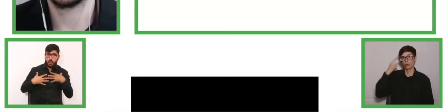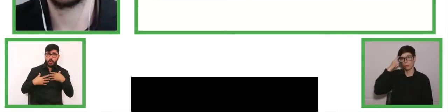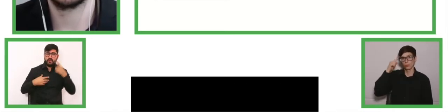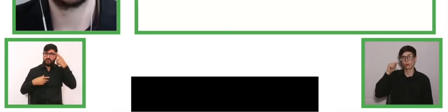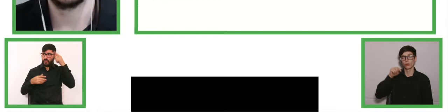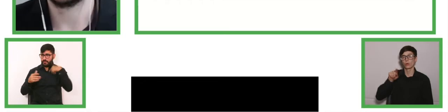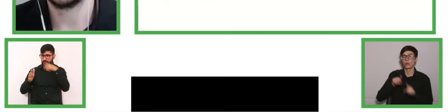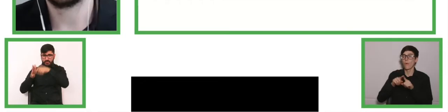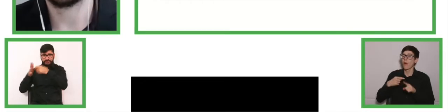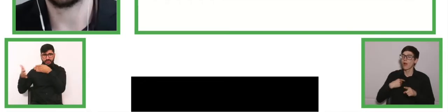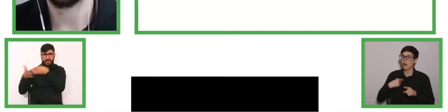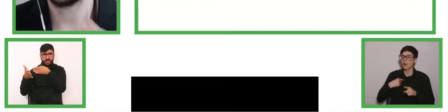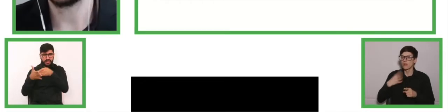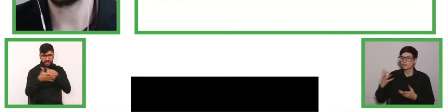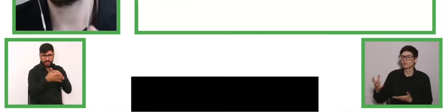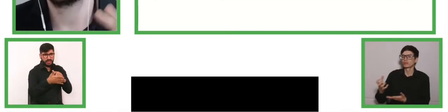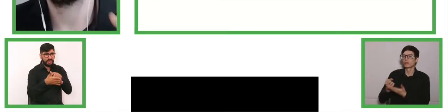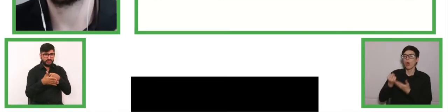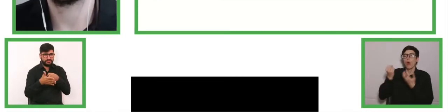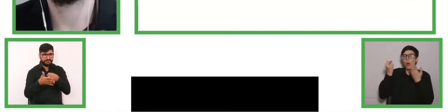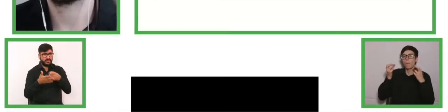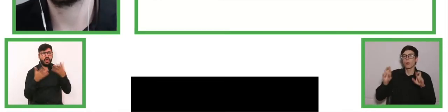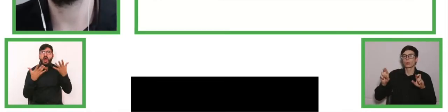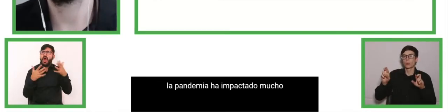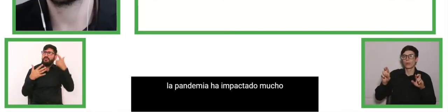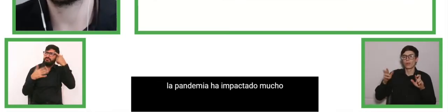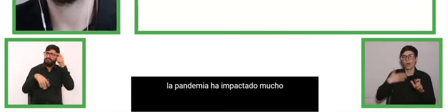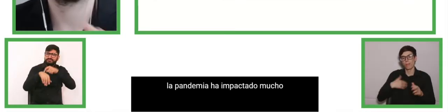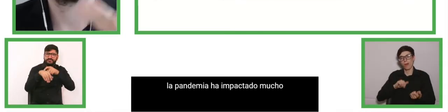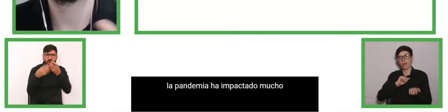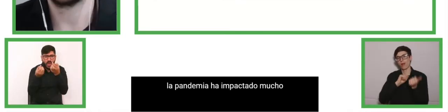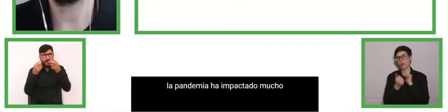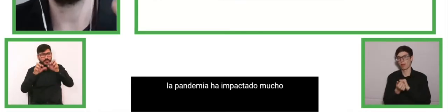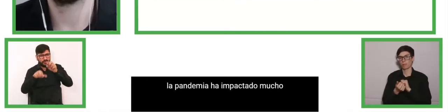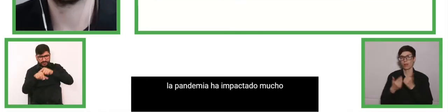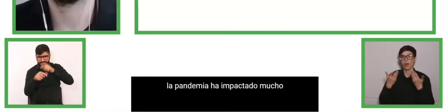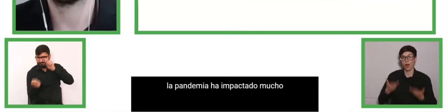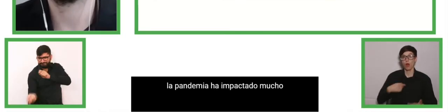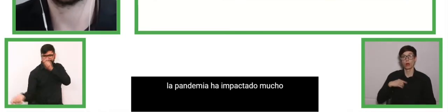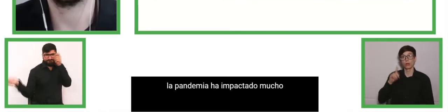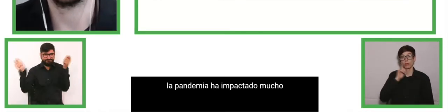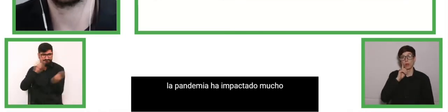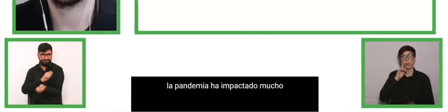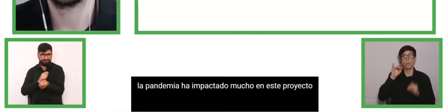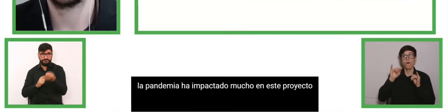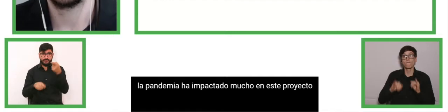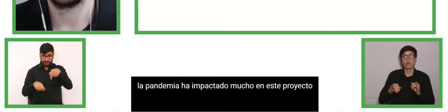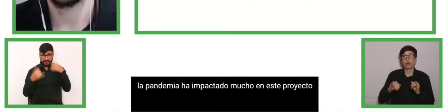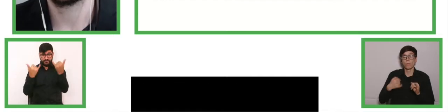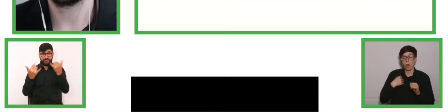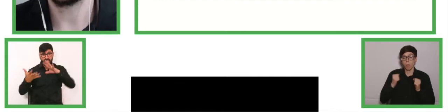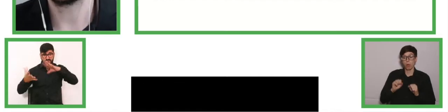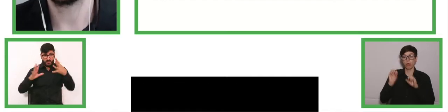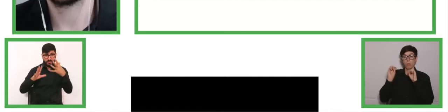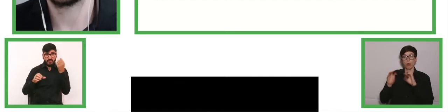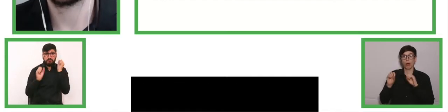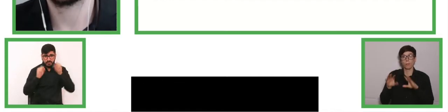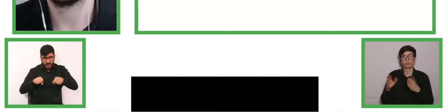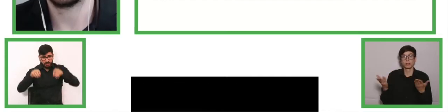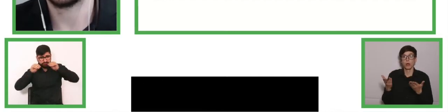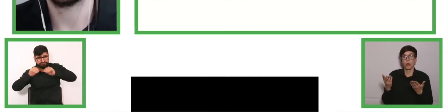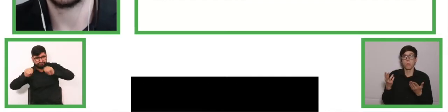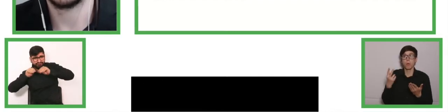adapt. Now, we have a methodology to give this training in an entirely virtual environment. The full